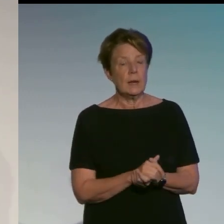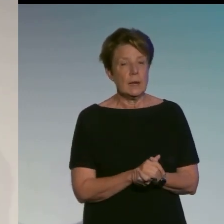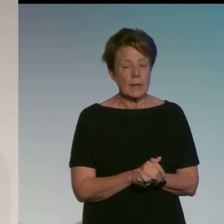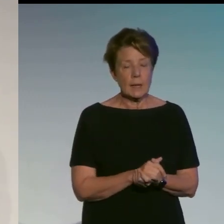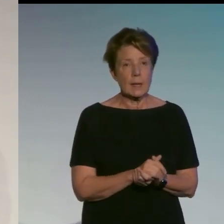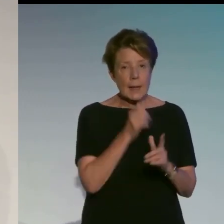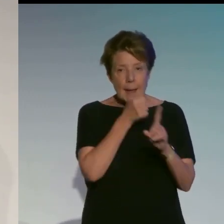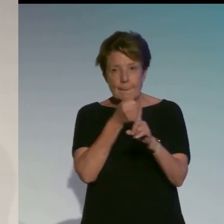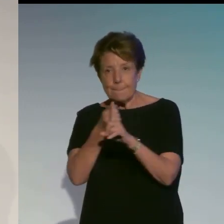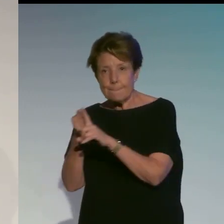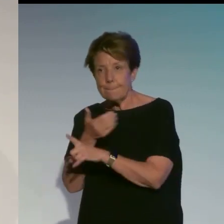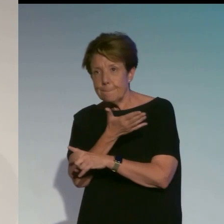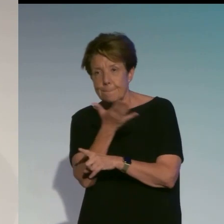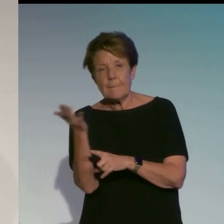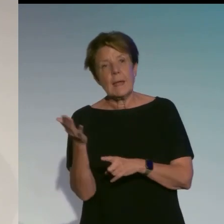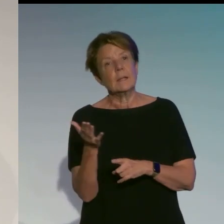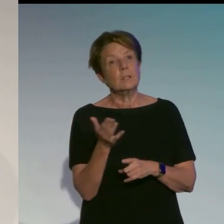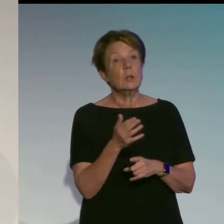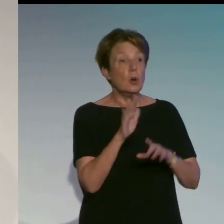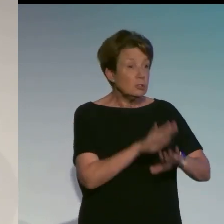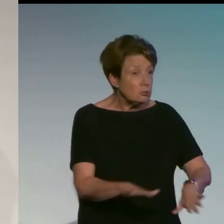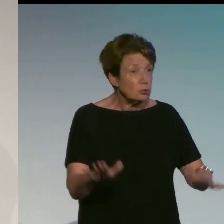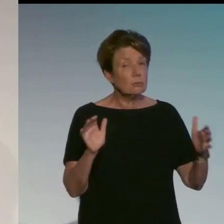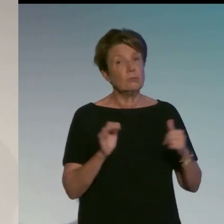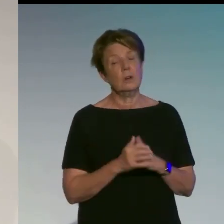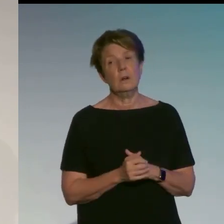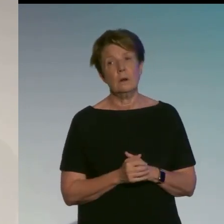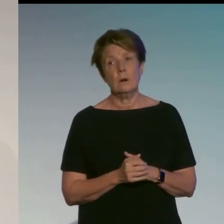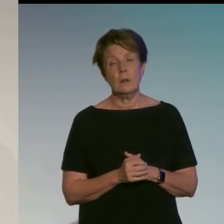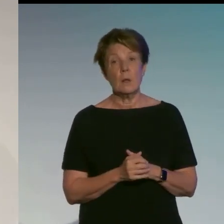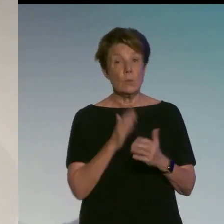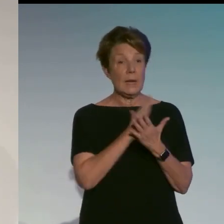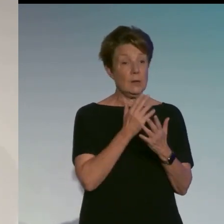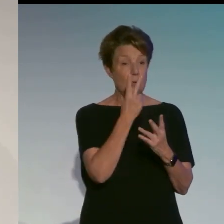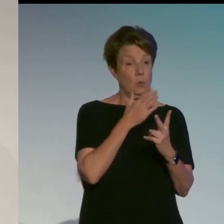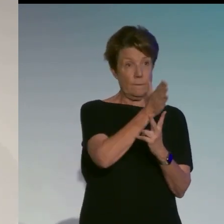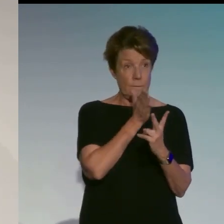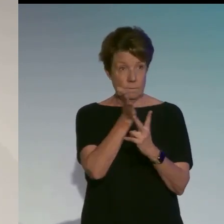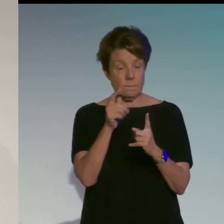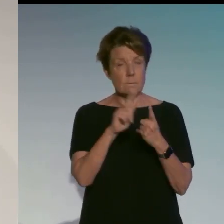and identity formation during childhood. And the two main forms were